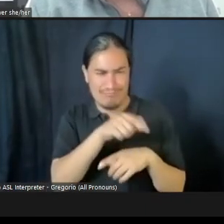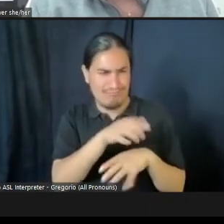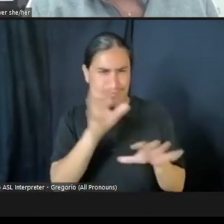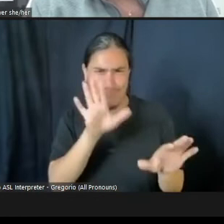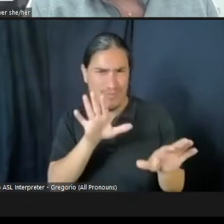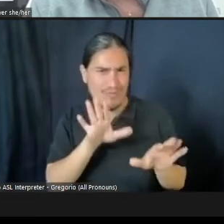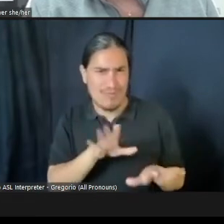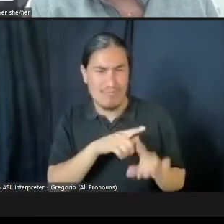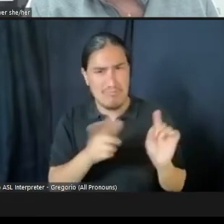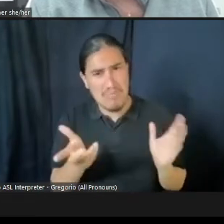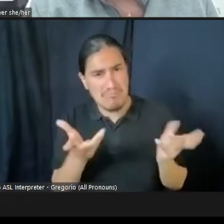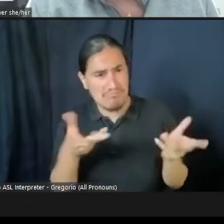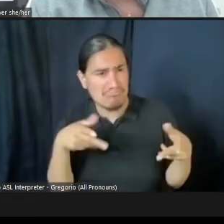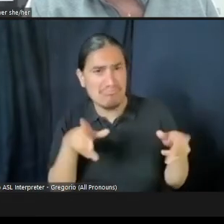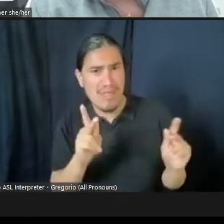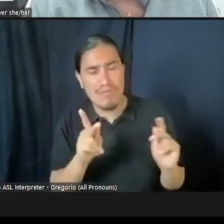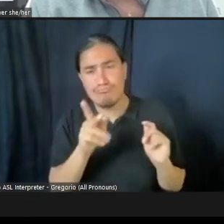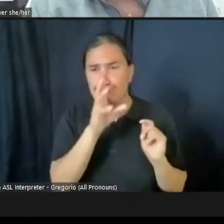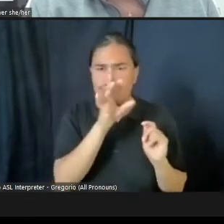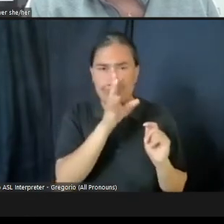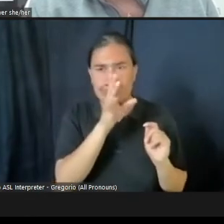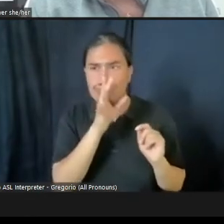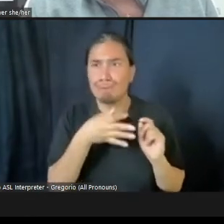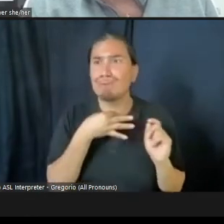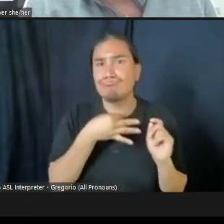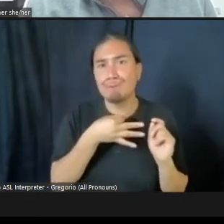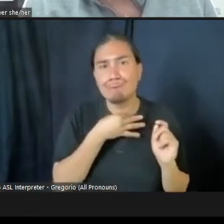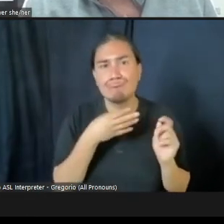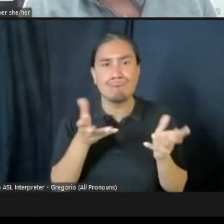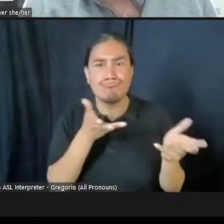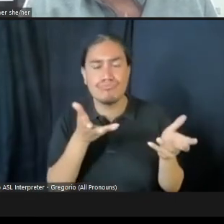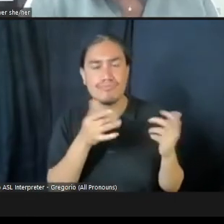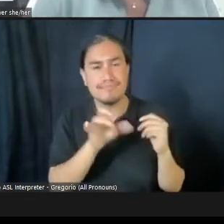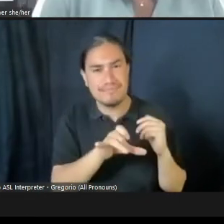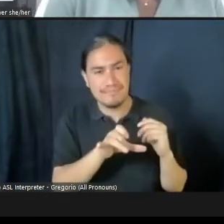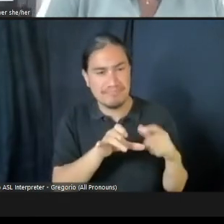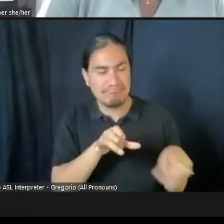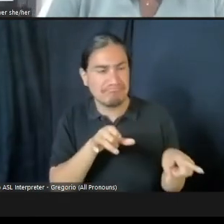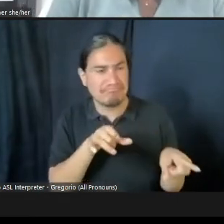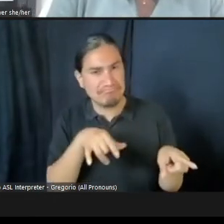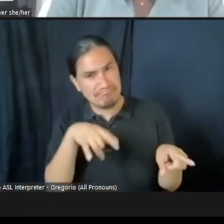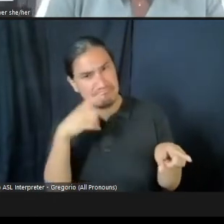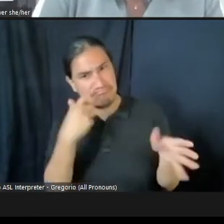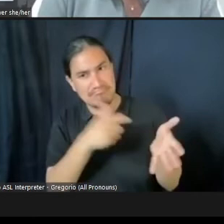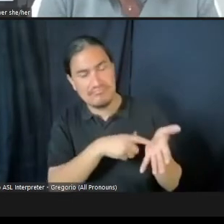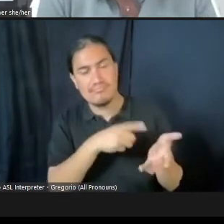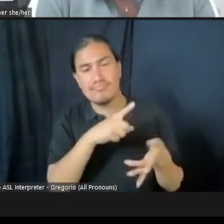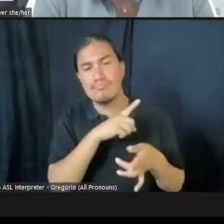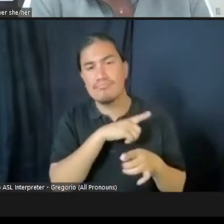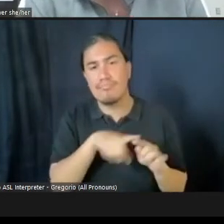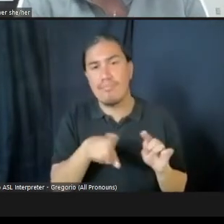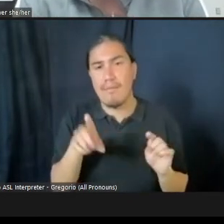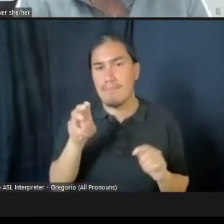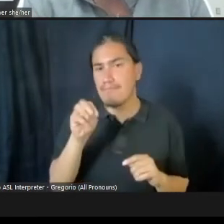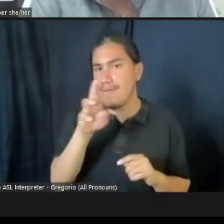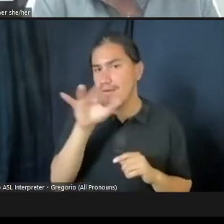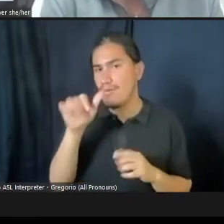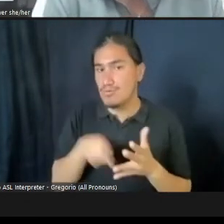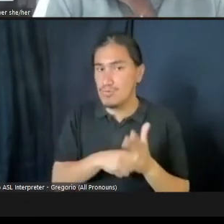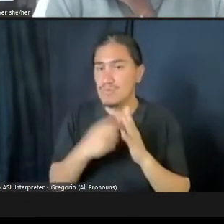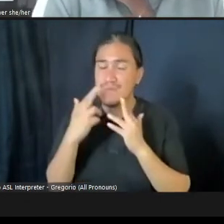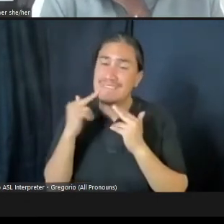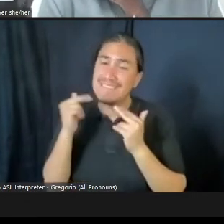you know, a loud, babbling, curious delight. And Myra started to sing the